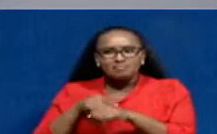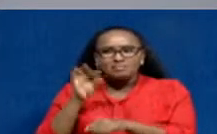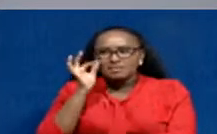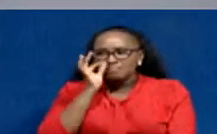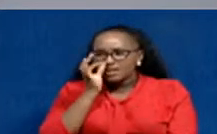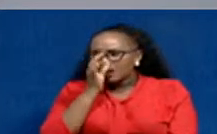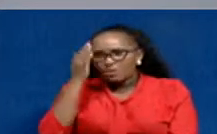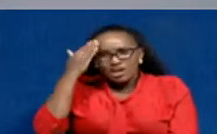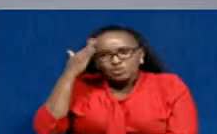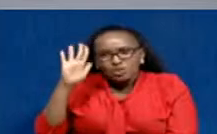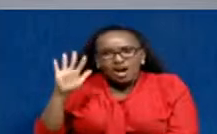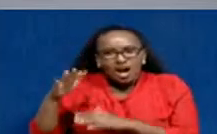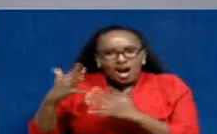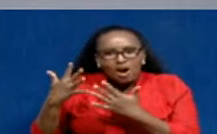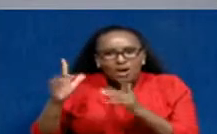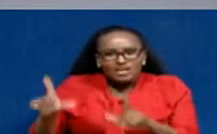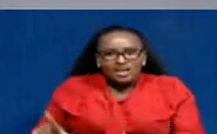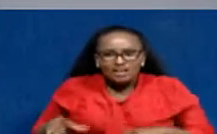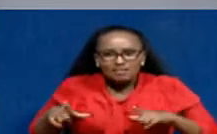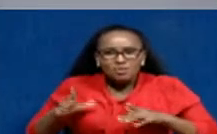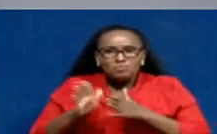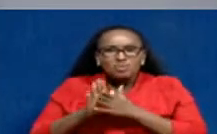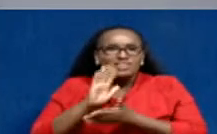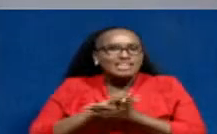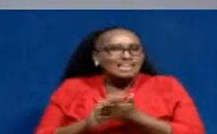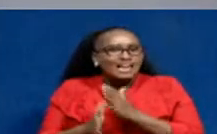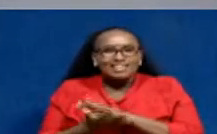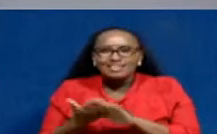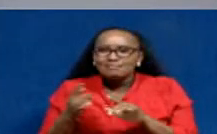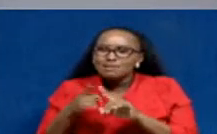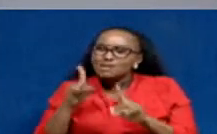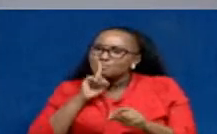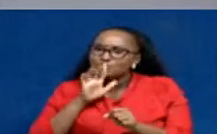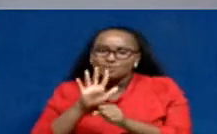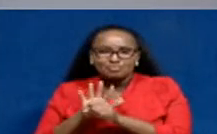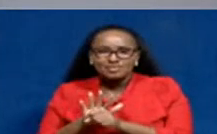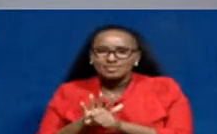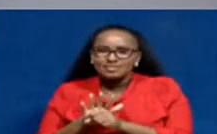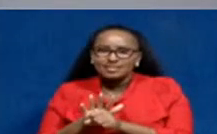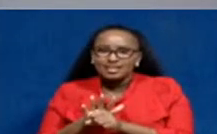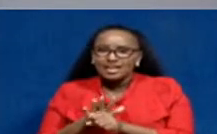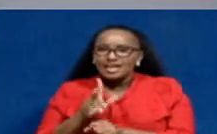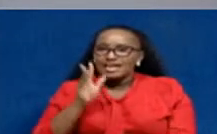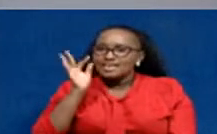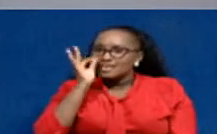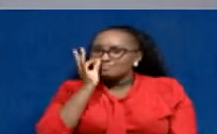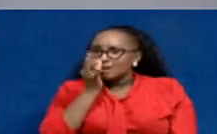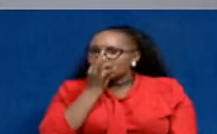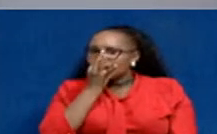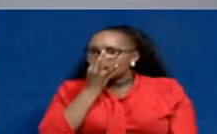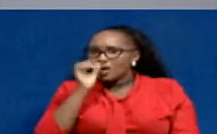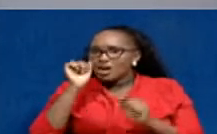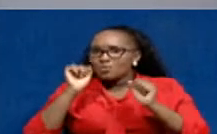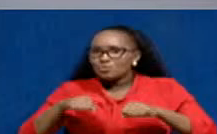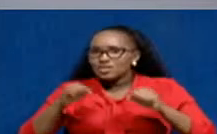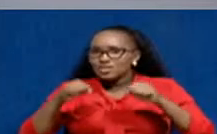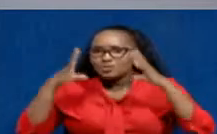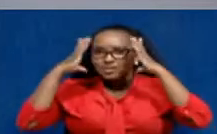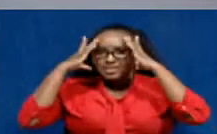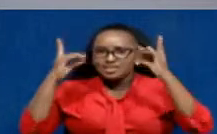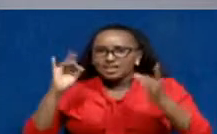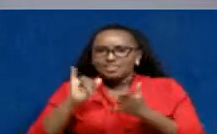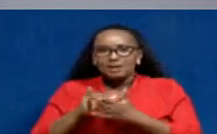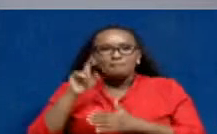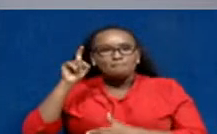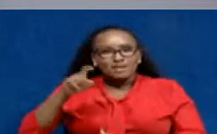survive on nothing but stipends. For him to make this decision, he